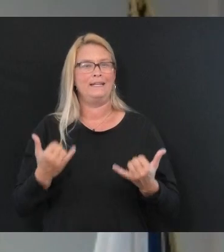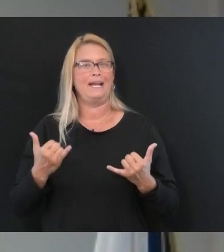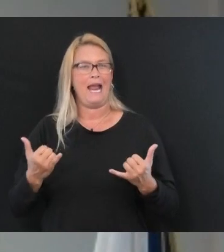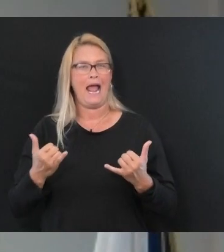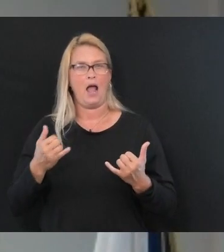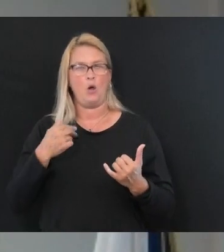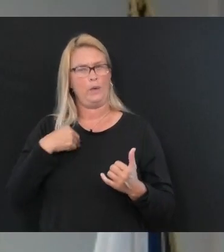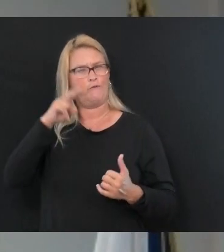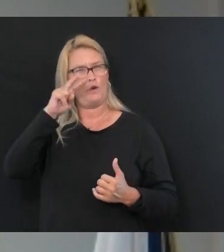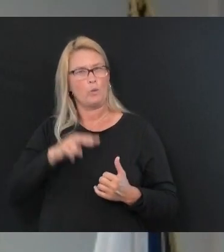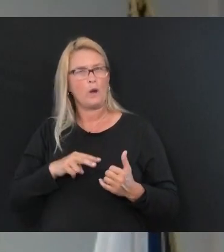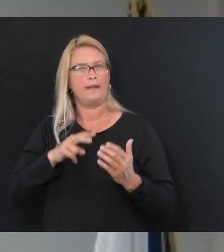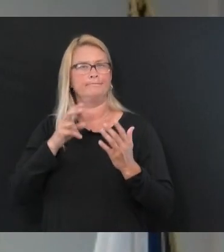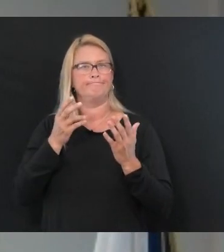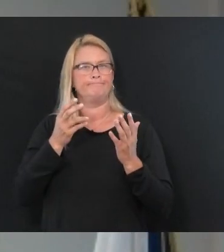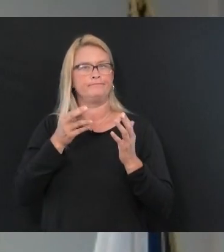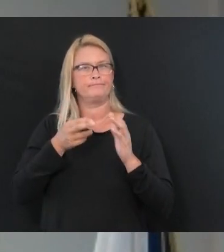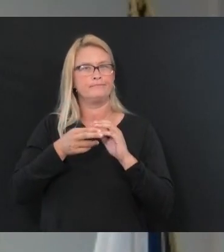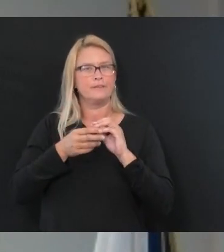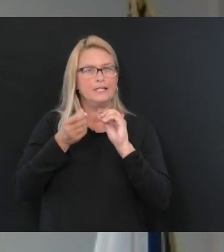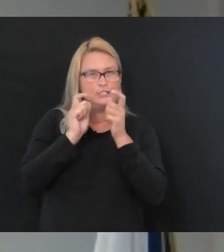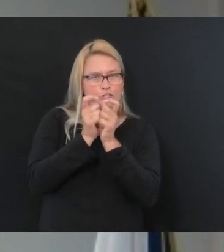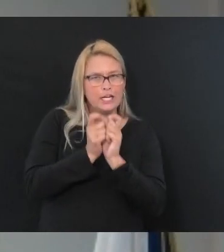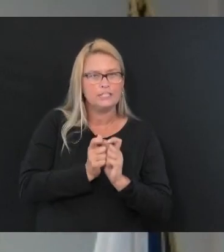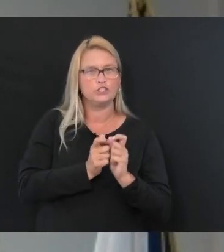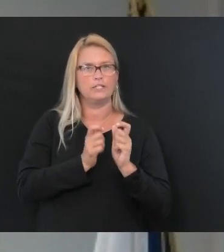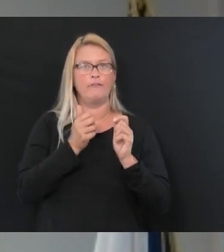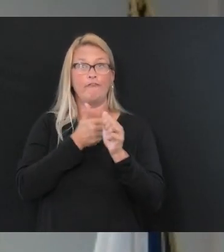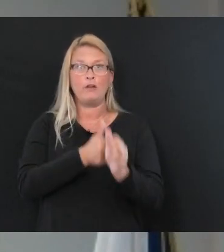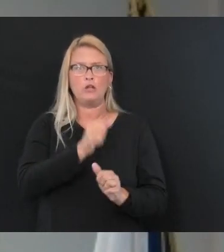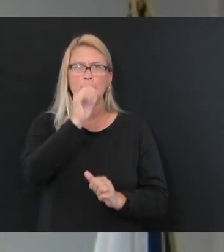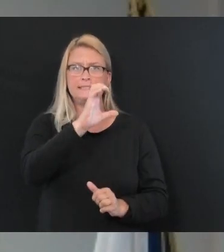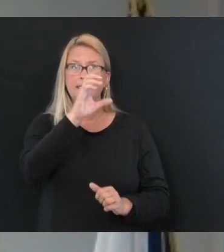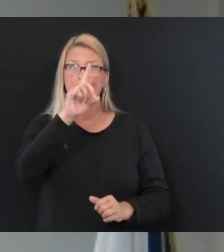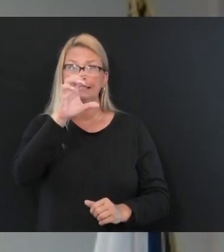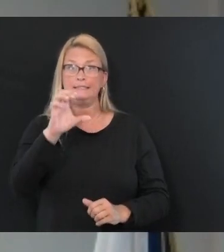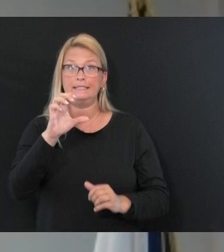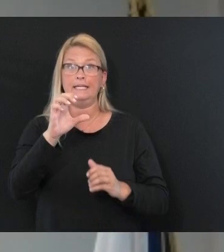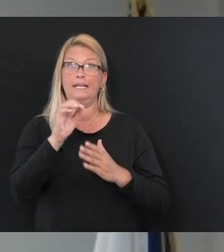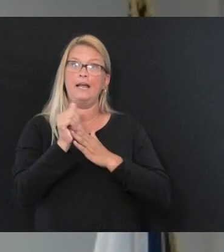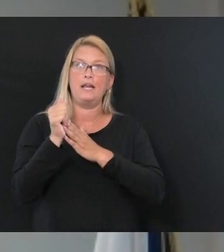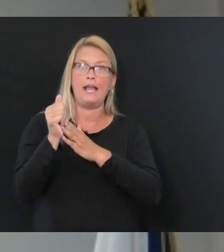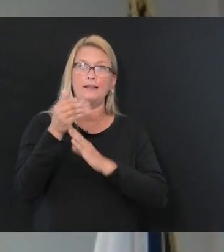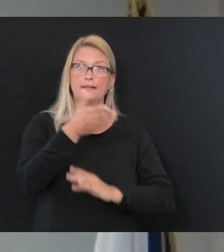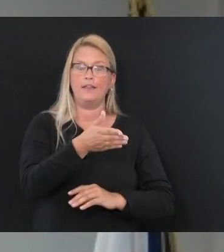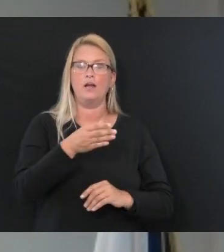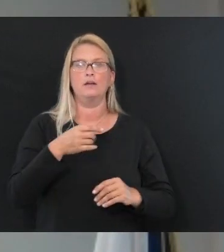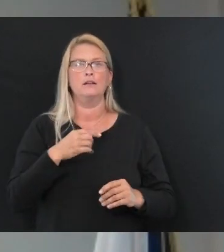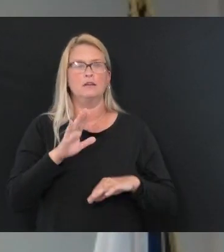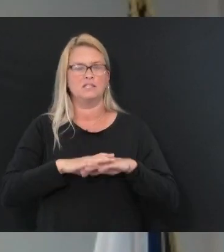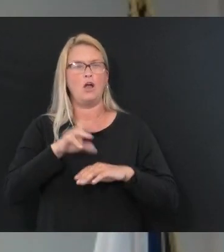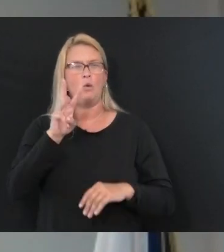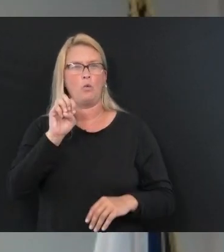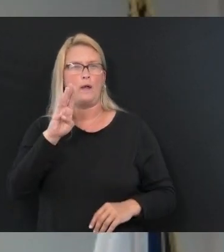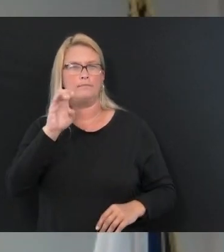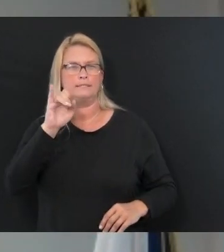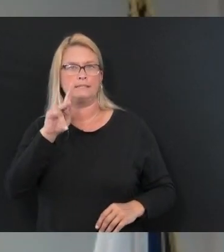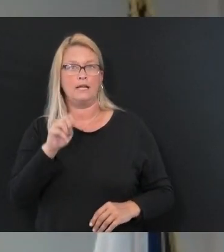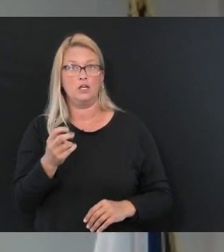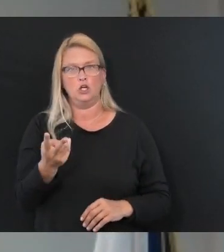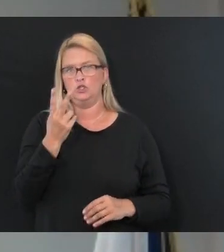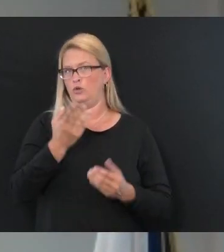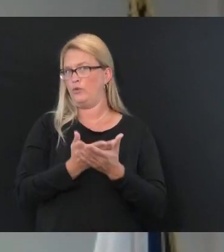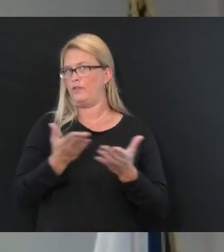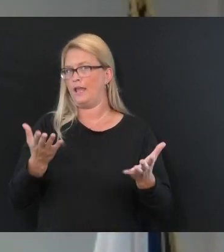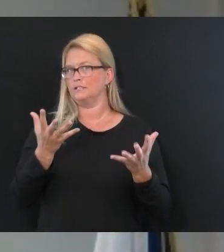that several times. We've followed CDC guidelines, but that would be on our website. I did want to bring that up, but those are the 2 things I